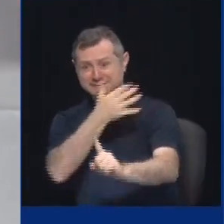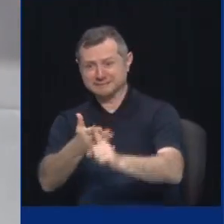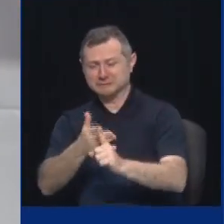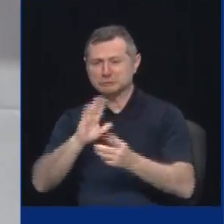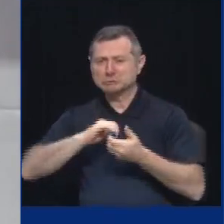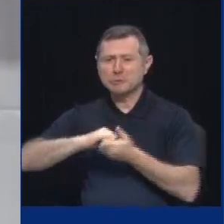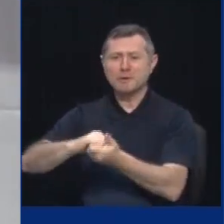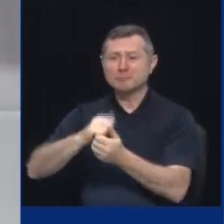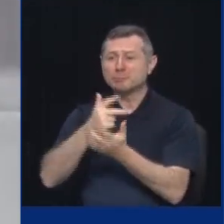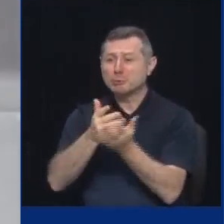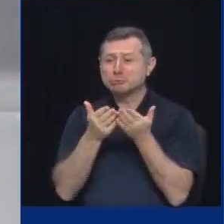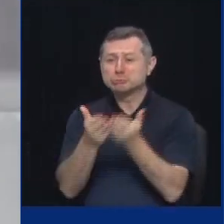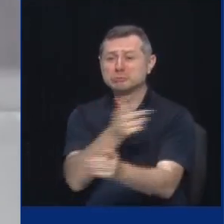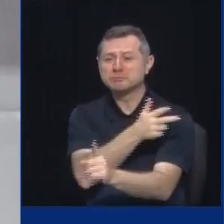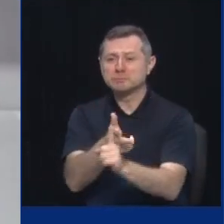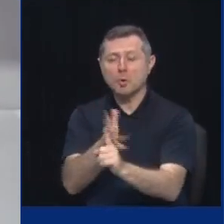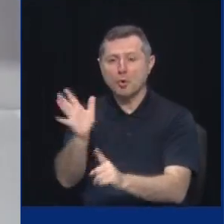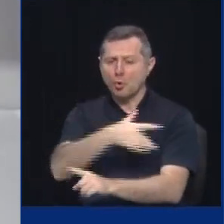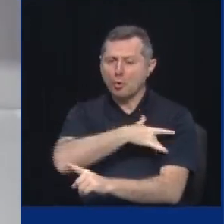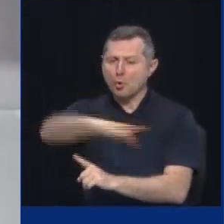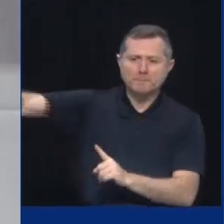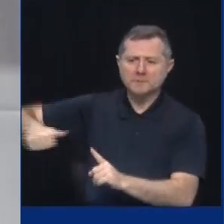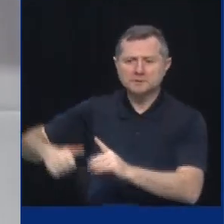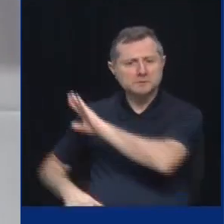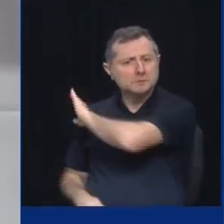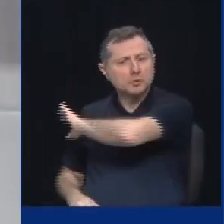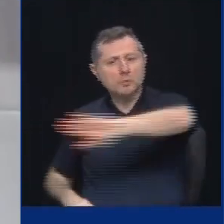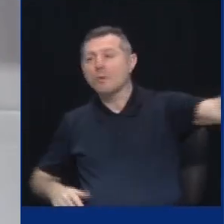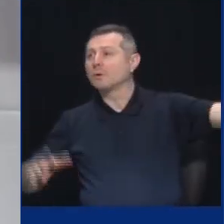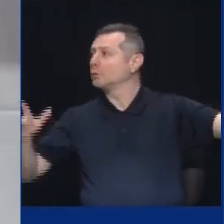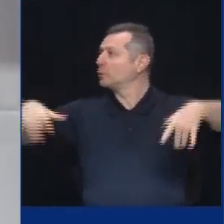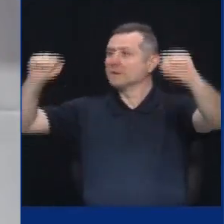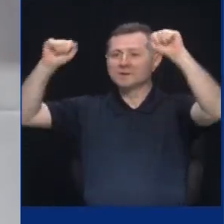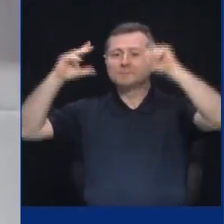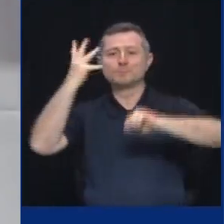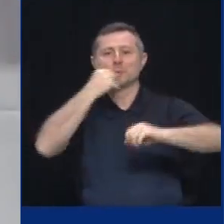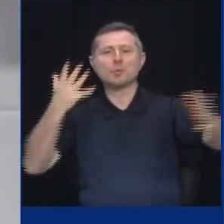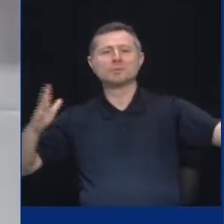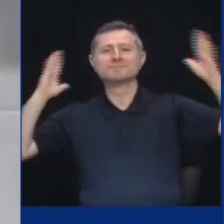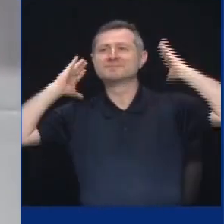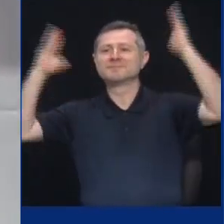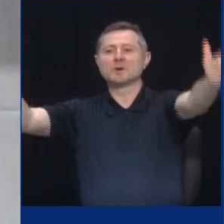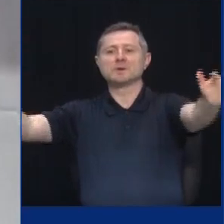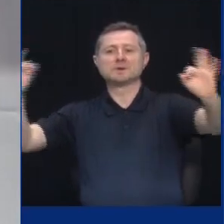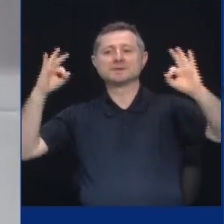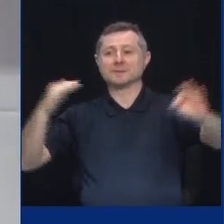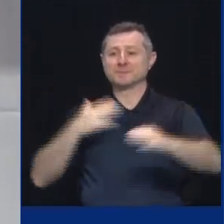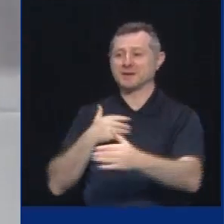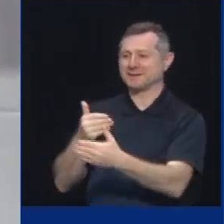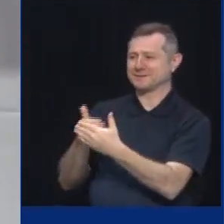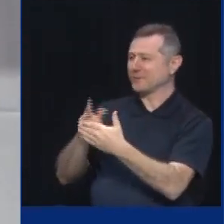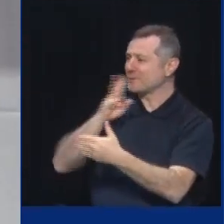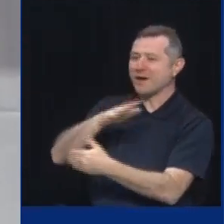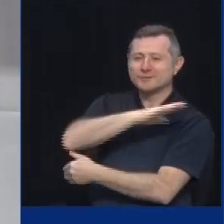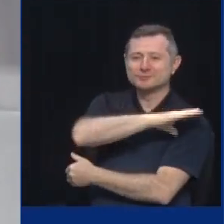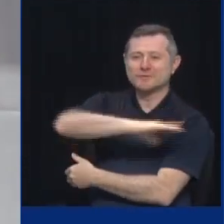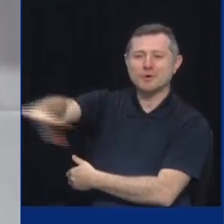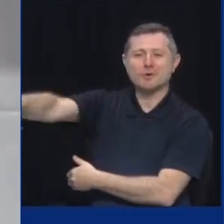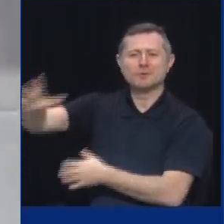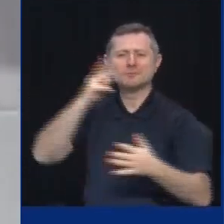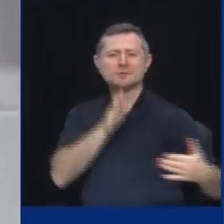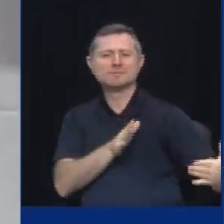beautiful public space on the Hudson, looking into the river, one of the most beautiful views and pieces